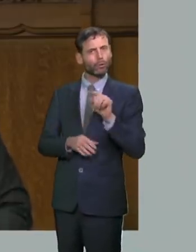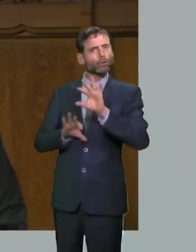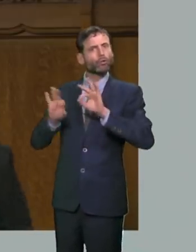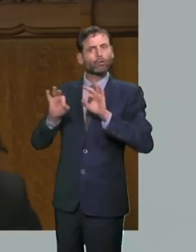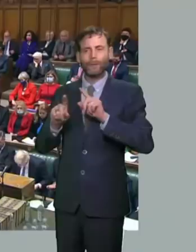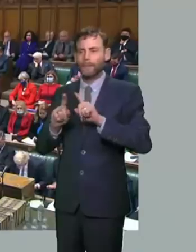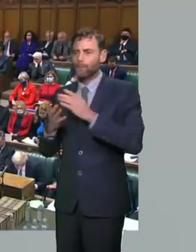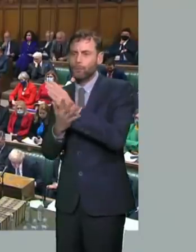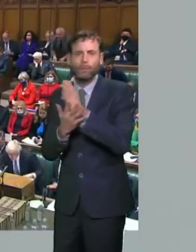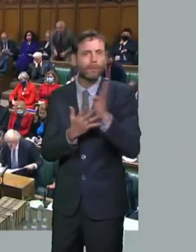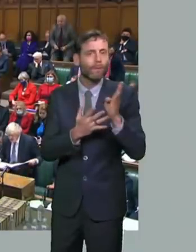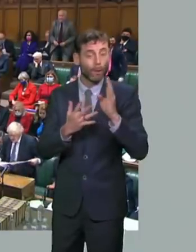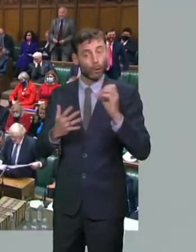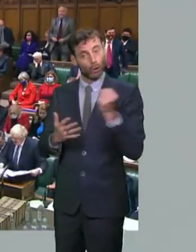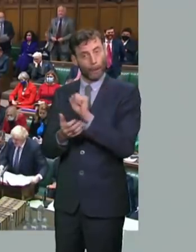for students?